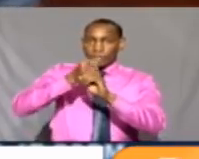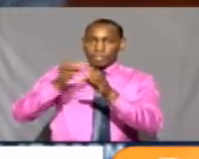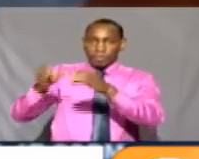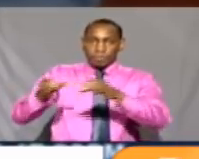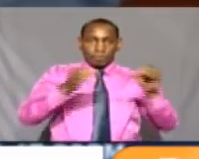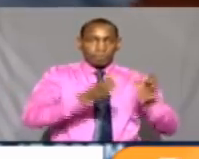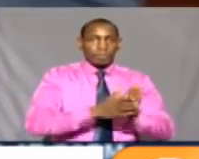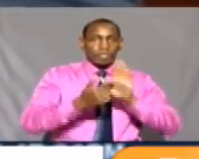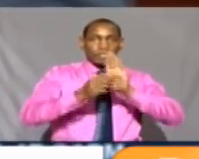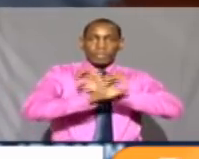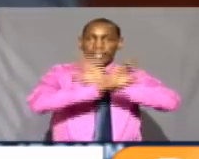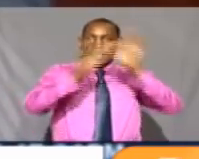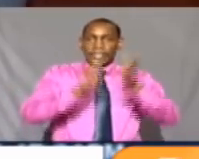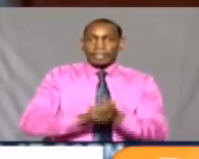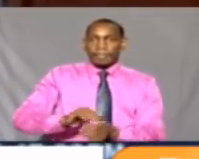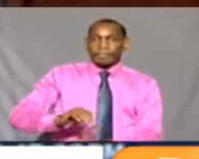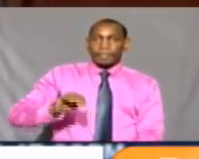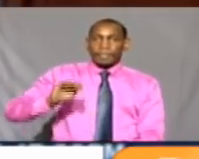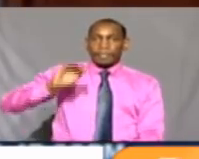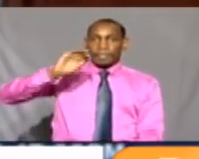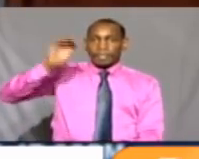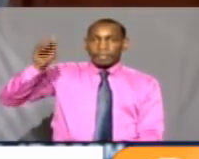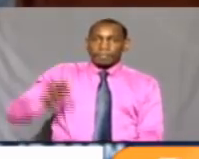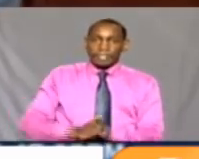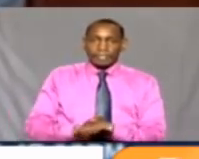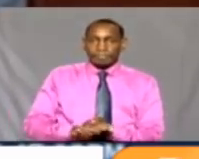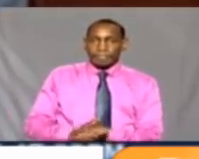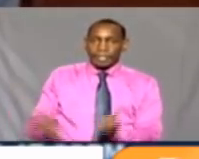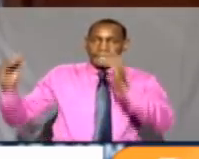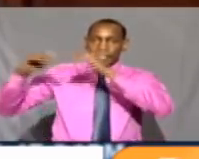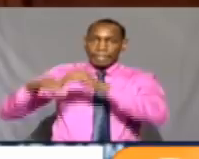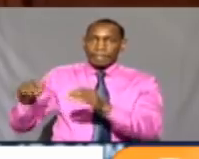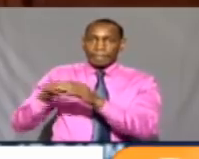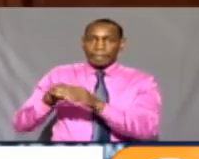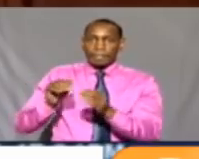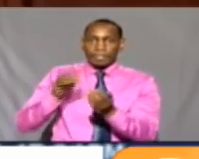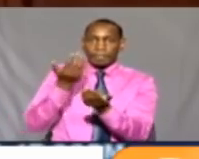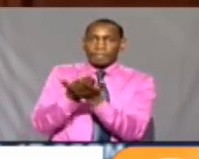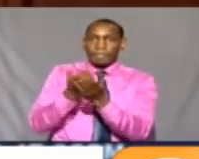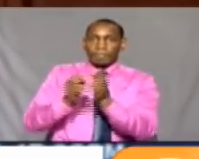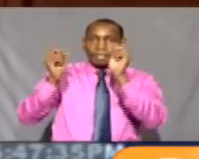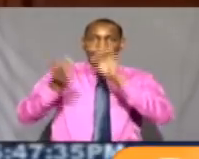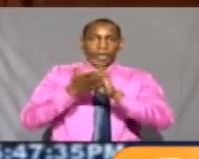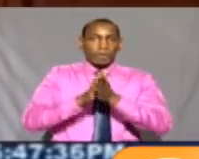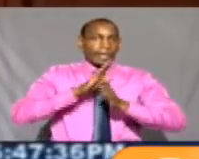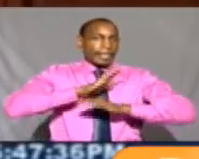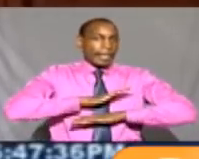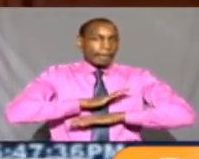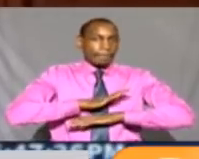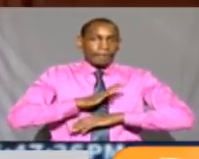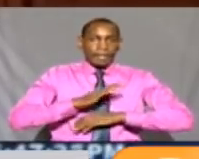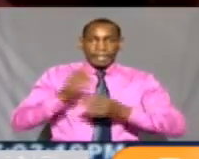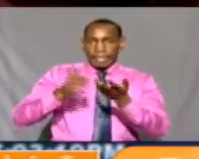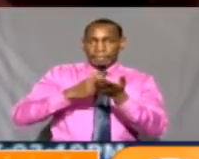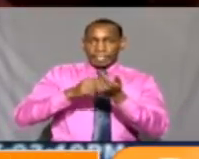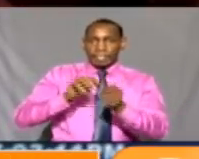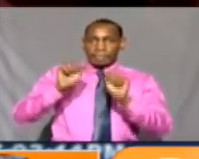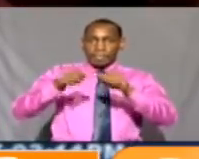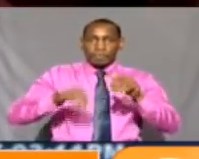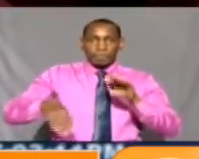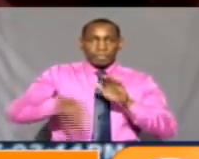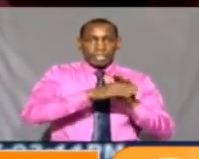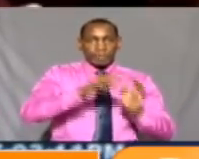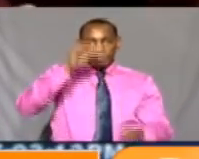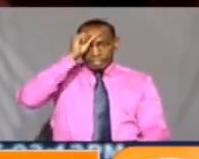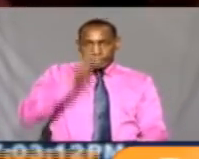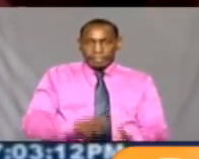clearly from the County Assembly member who moved the motion that there was no quorum in the House to impeach the governor. The legal